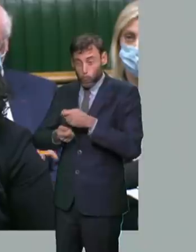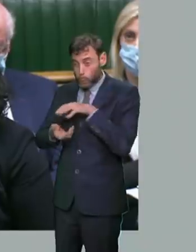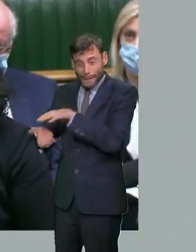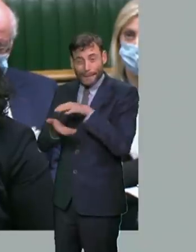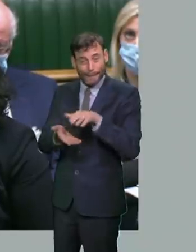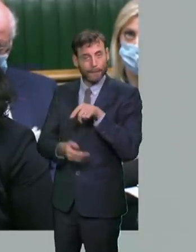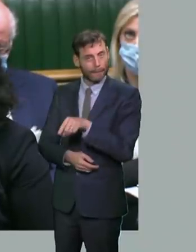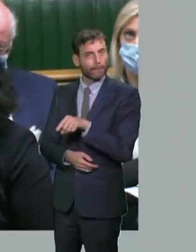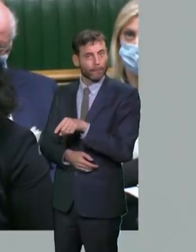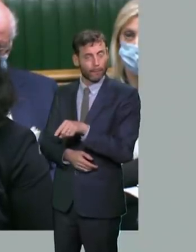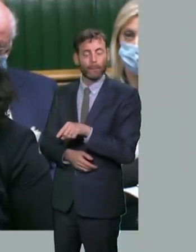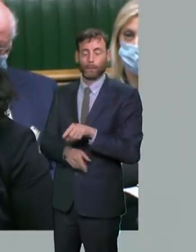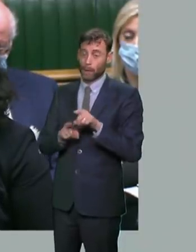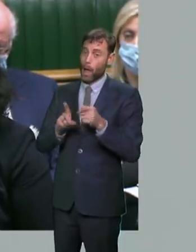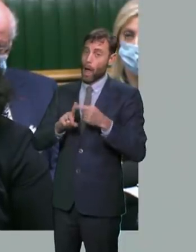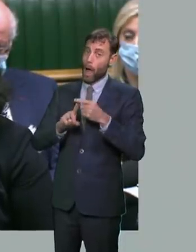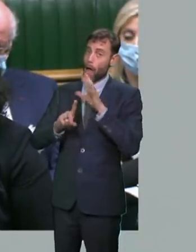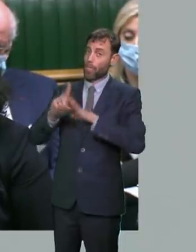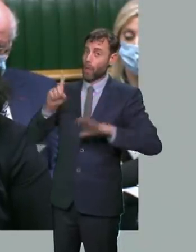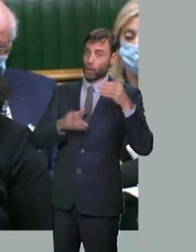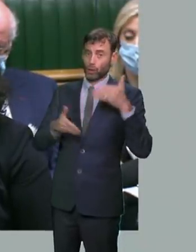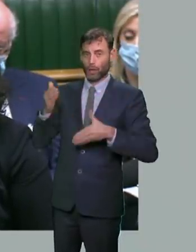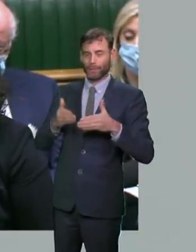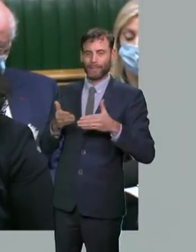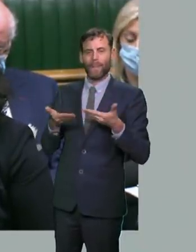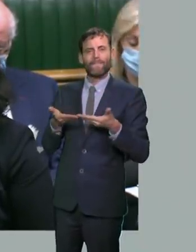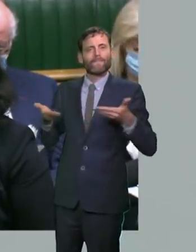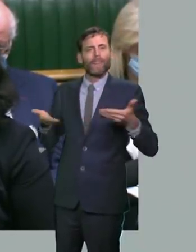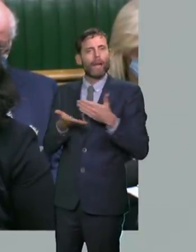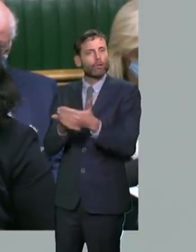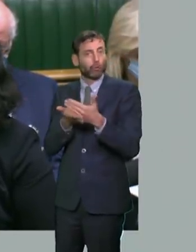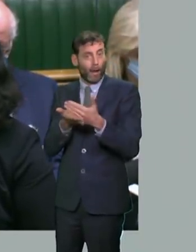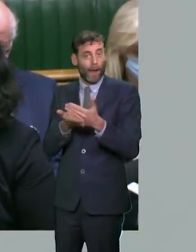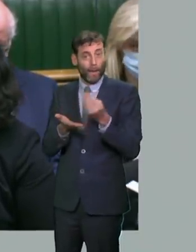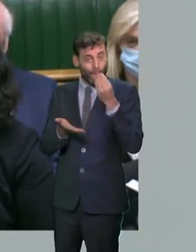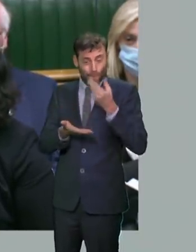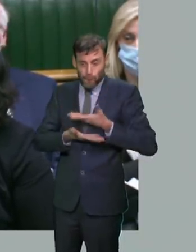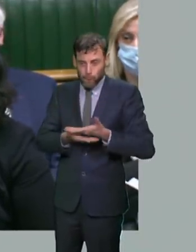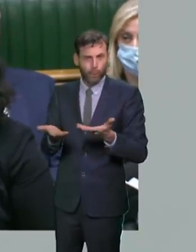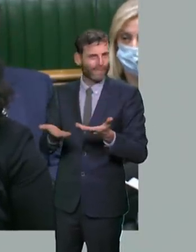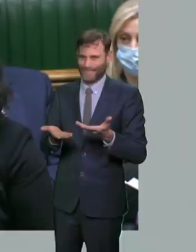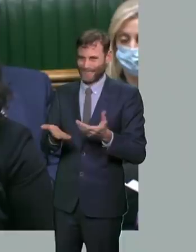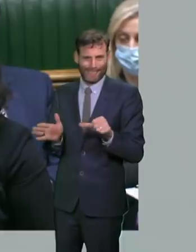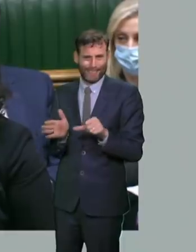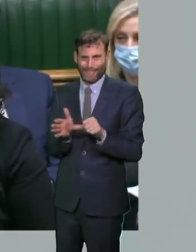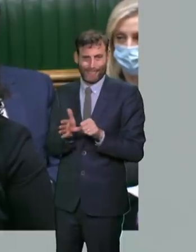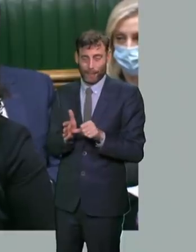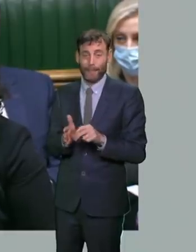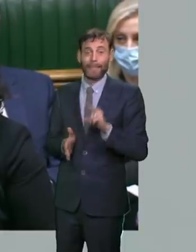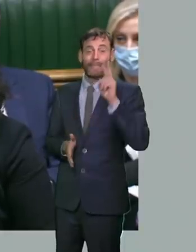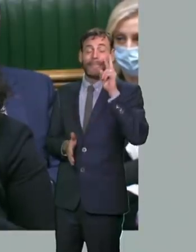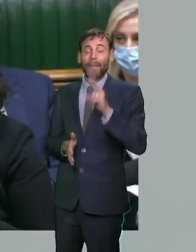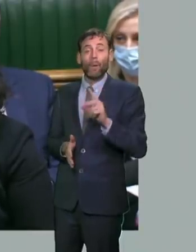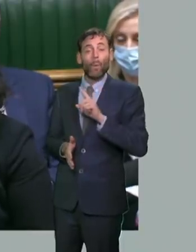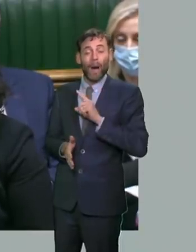national crisis. Stock for charities like Fair Share is down 30%, in part due to the same supply chain issues that are affecting